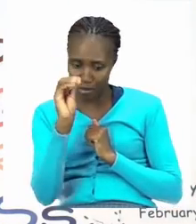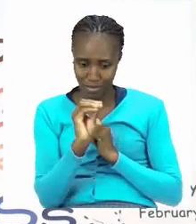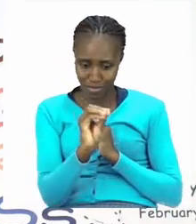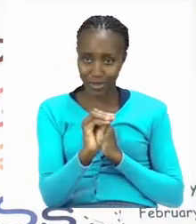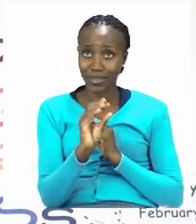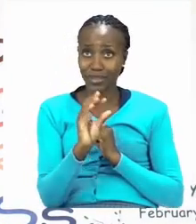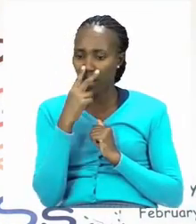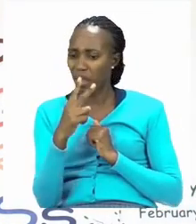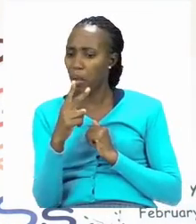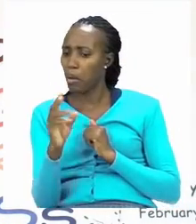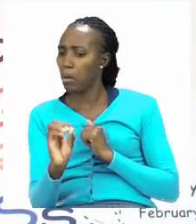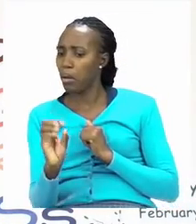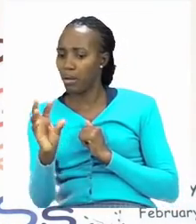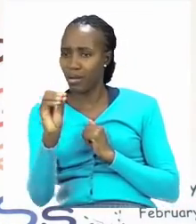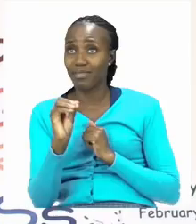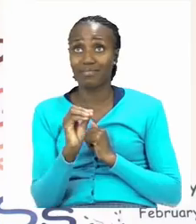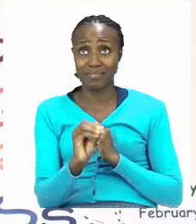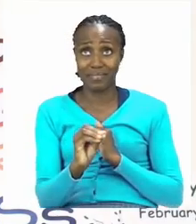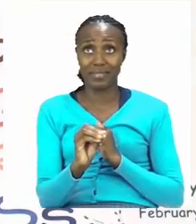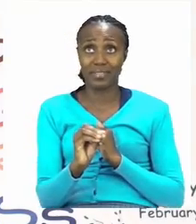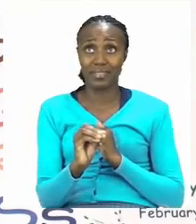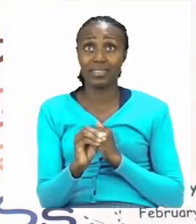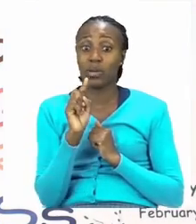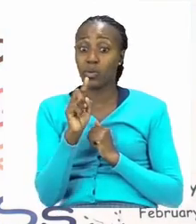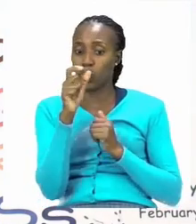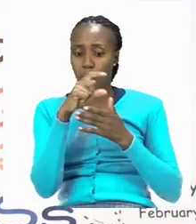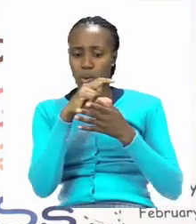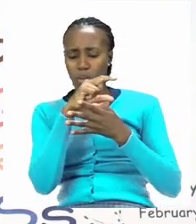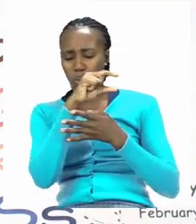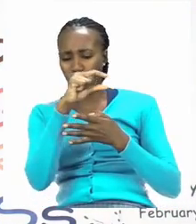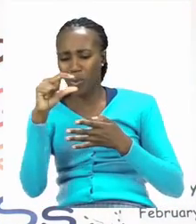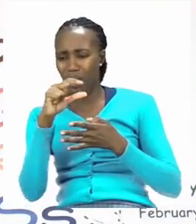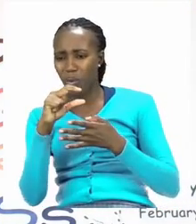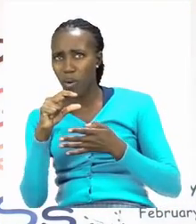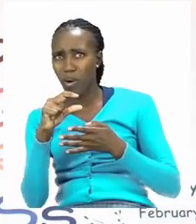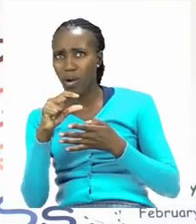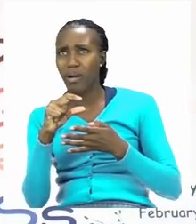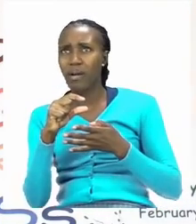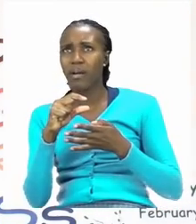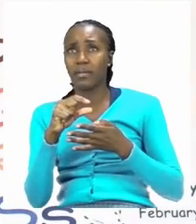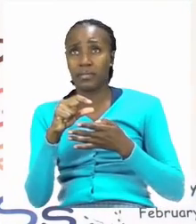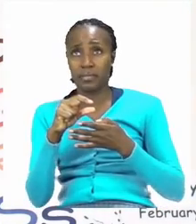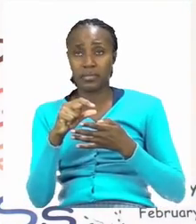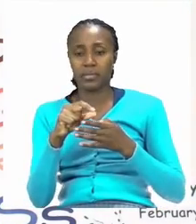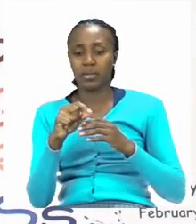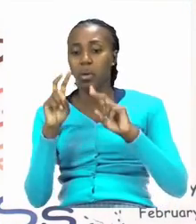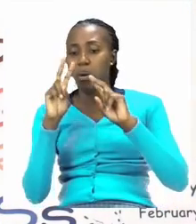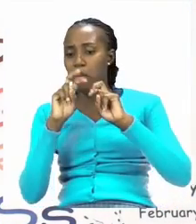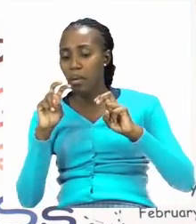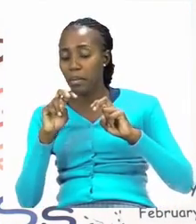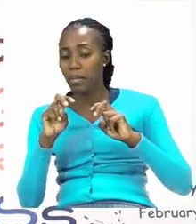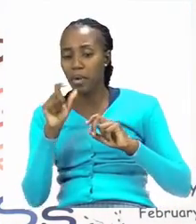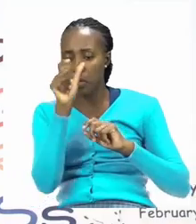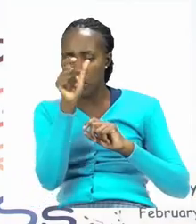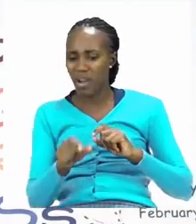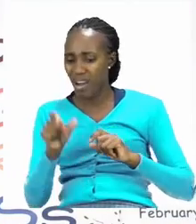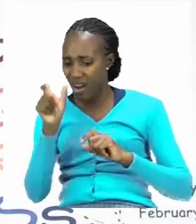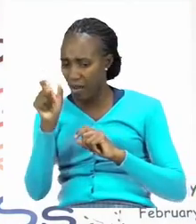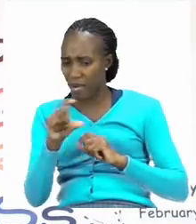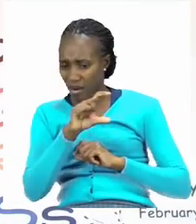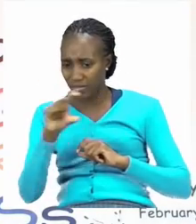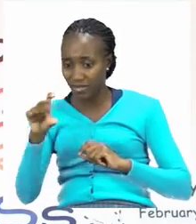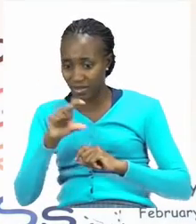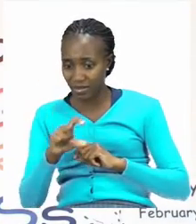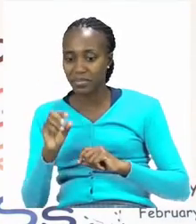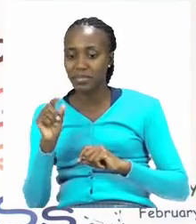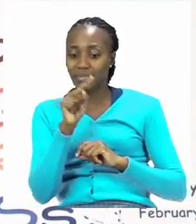vocabulary words. Then use those words to fill in the word search. Take your time, and